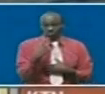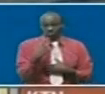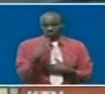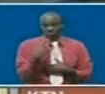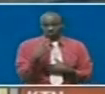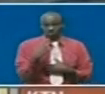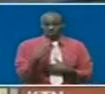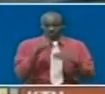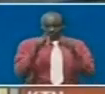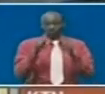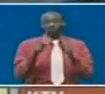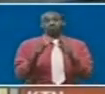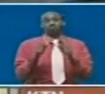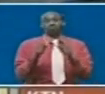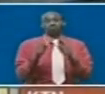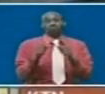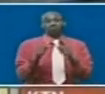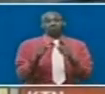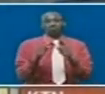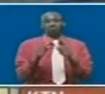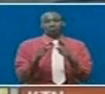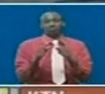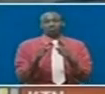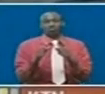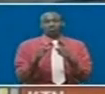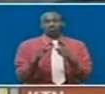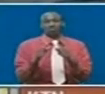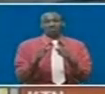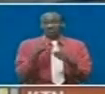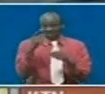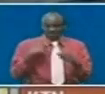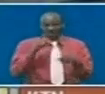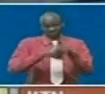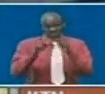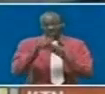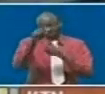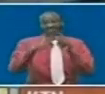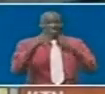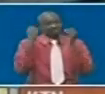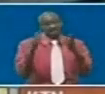account him later on for the number of people he has killed.